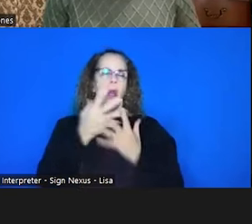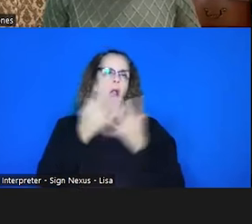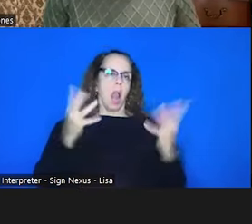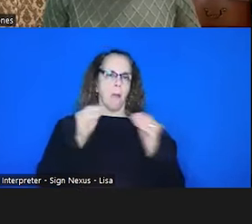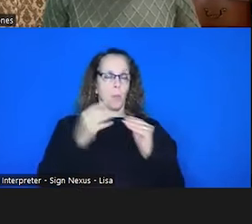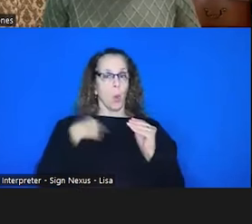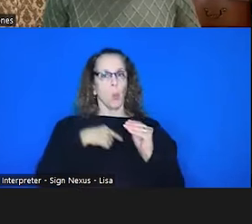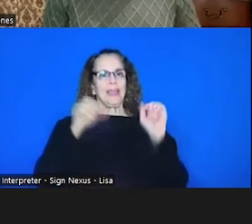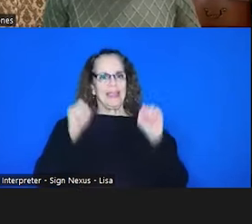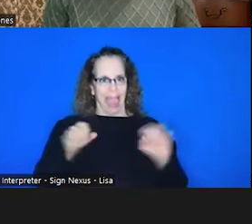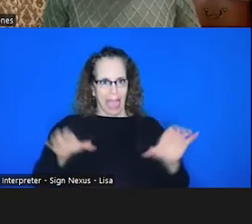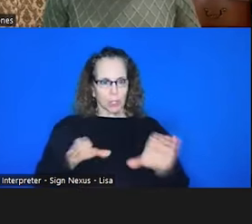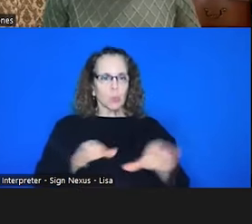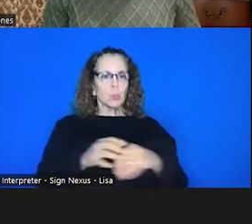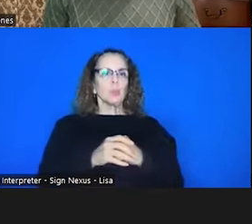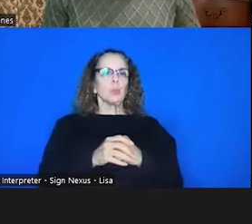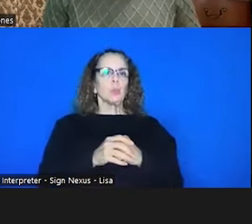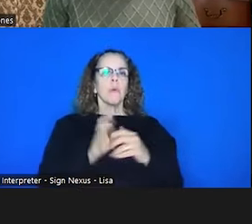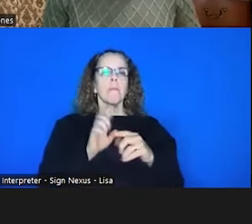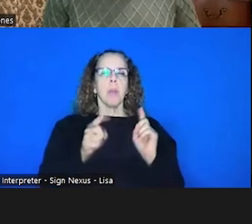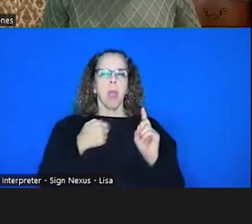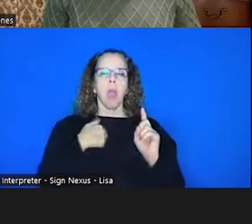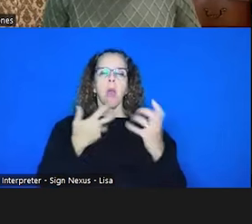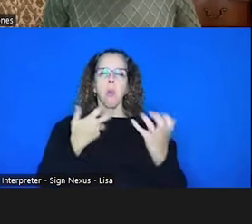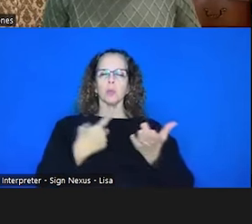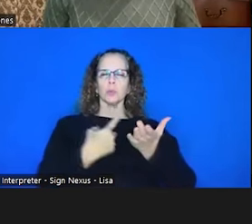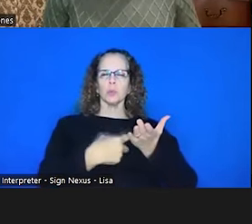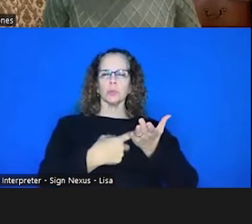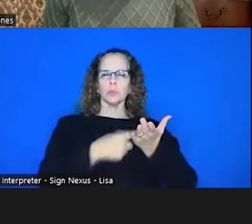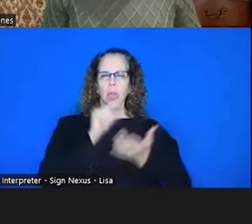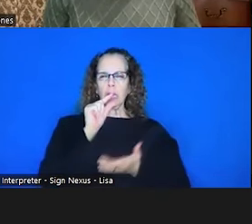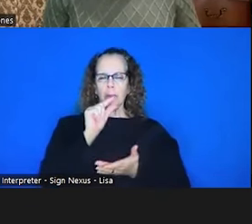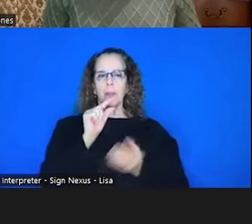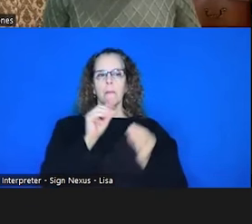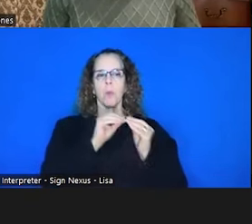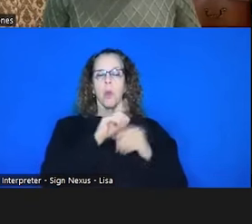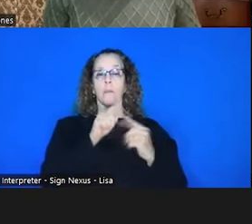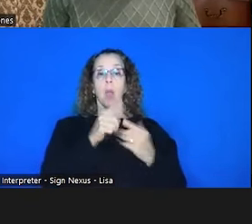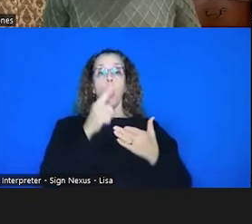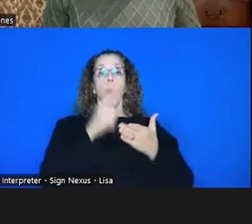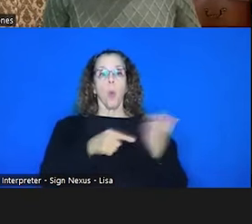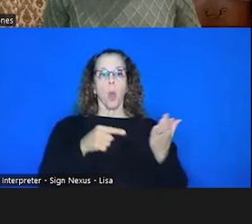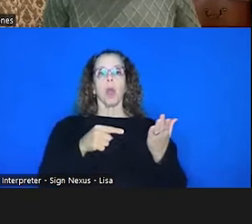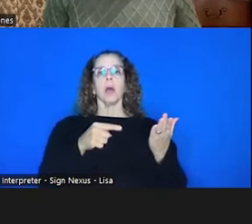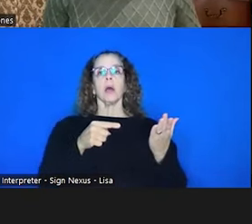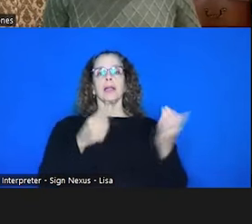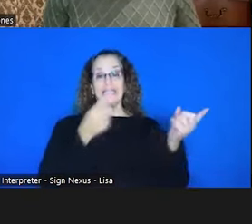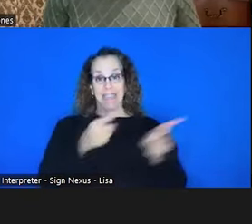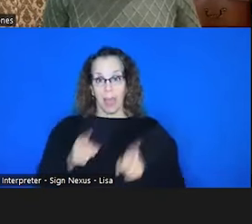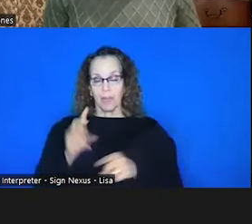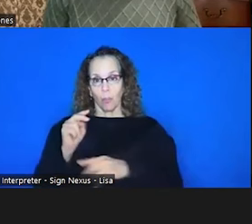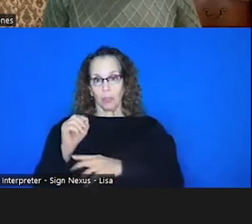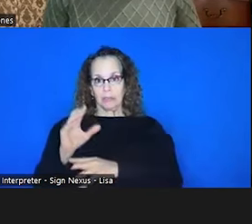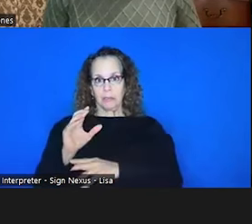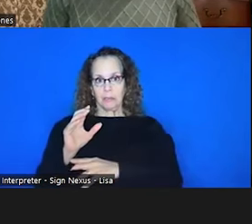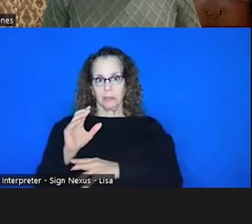But I do want to take a moment to talk a little bit about what New York City is doing and talk about some of the policies